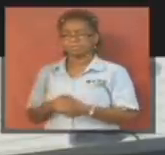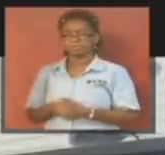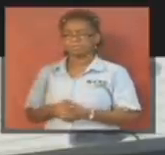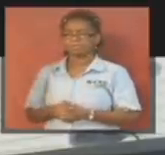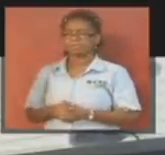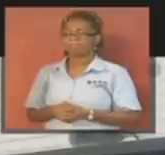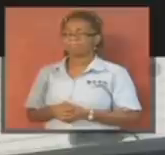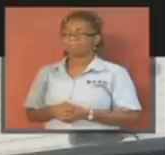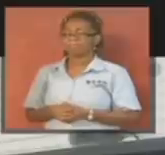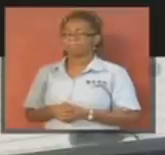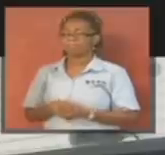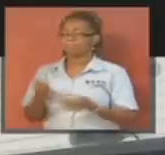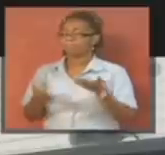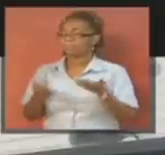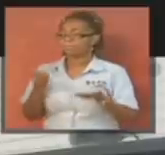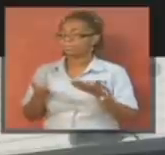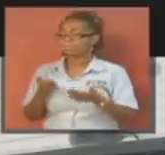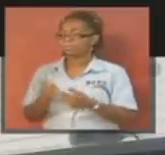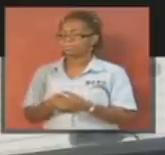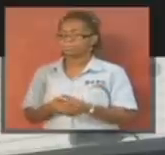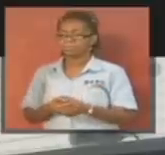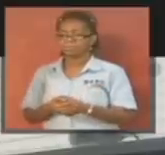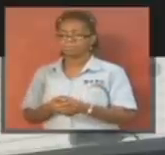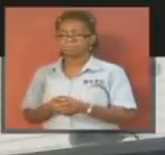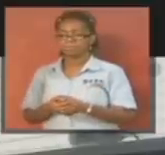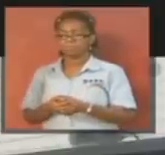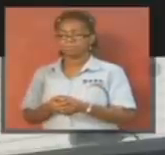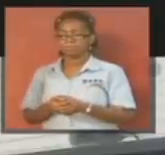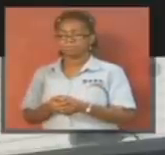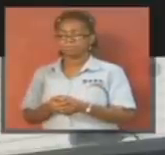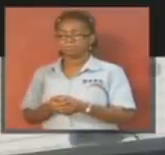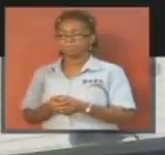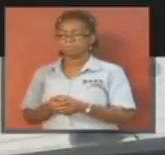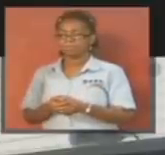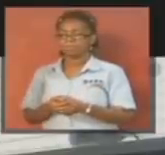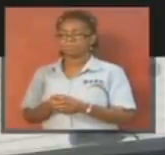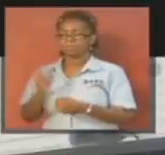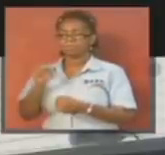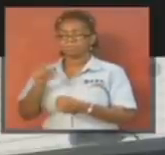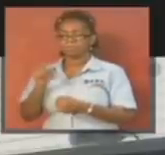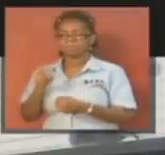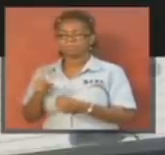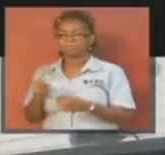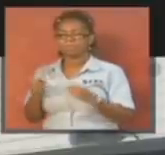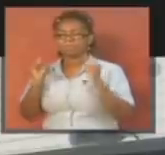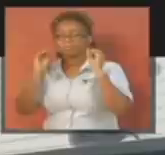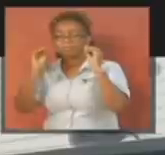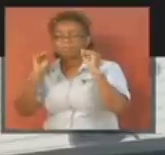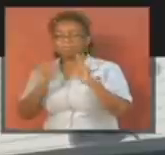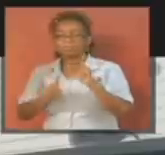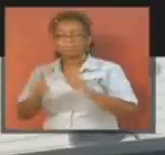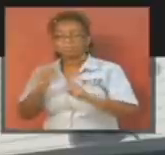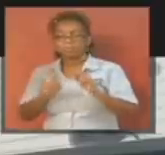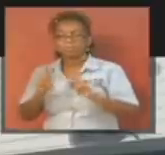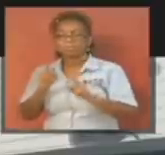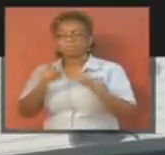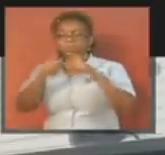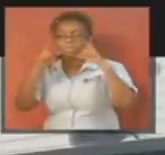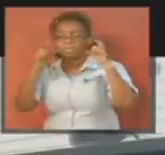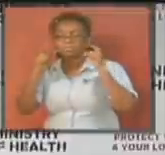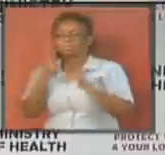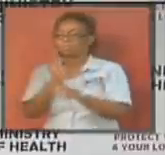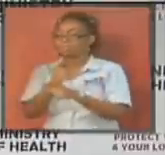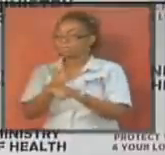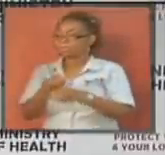Maybe we need to go back to some of those, you know, focusing on some of those basics where masking is concerned. Thank you.